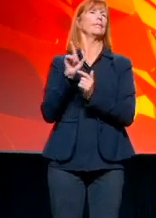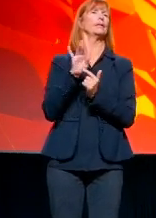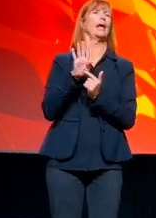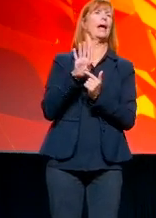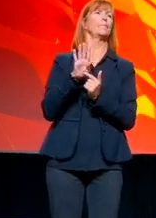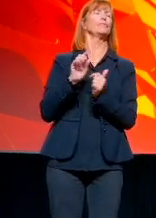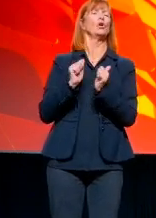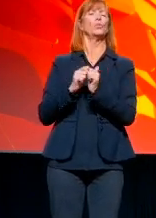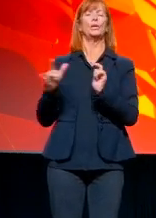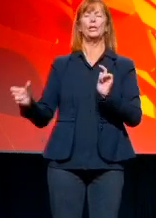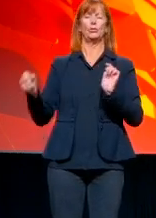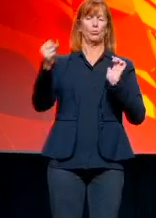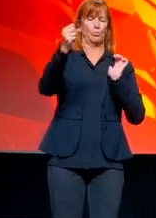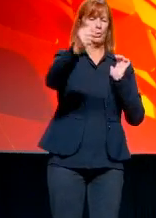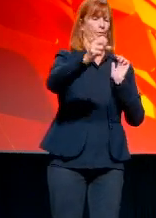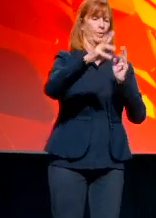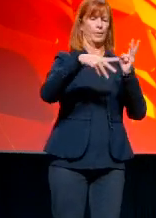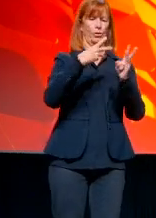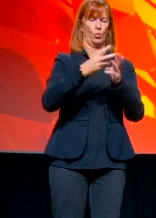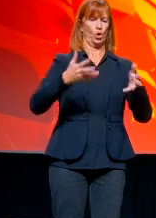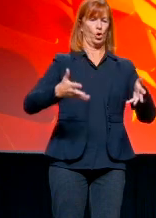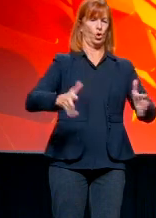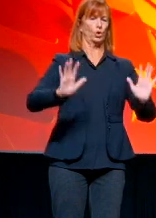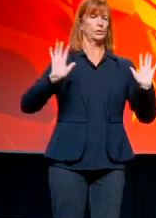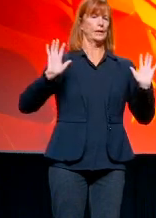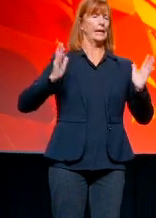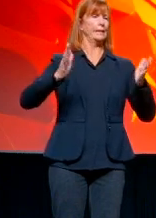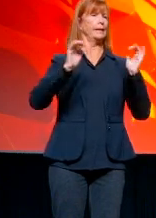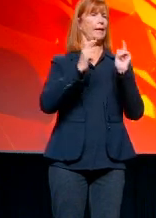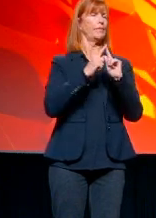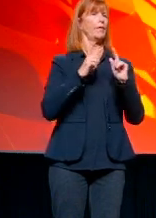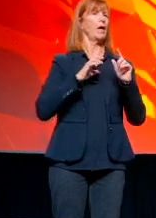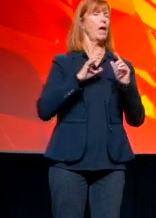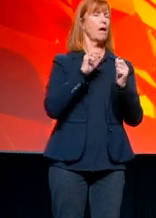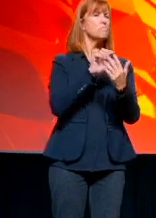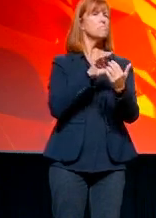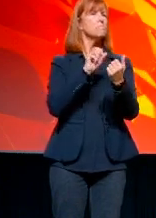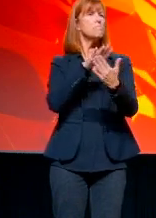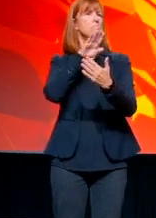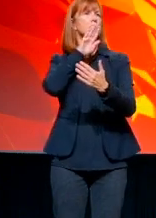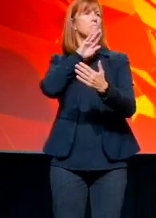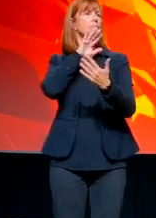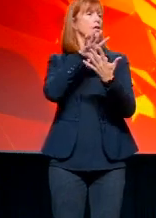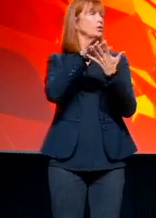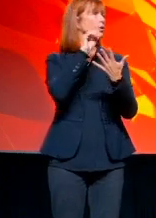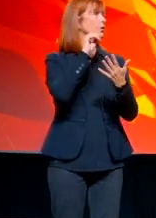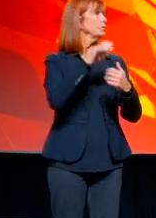them in the wild and let them learn from real-world environment. So for this, we kind of need a